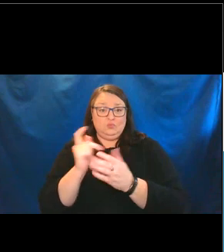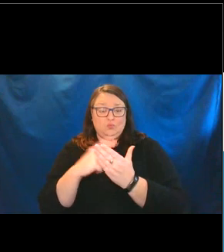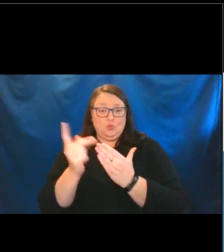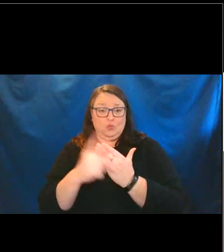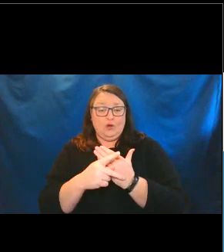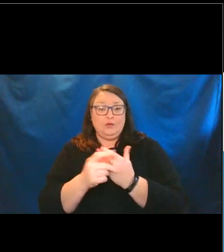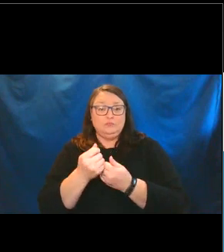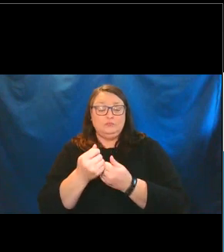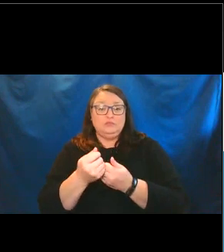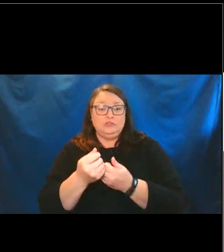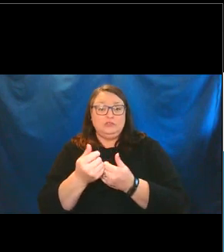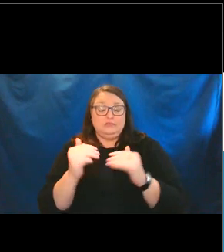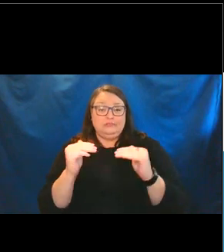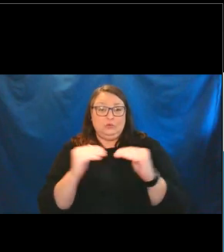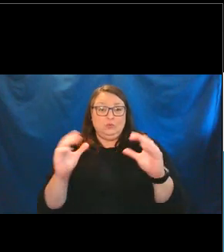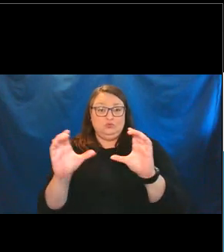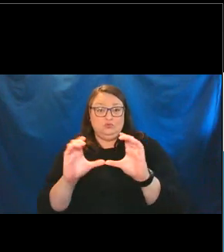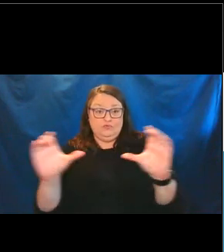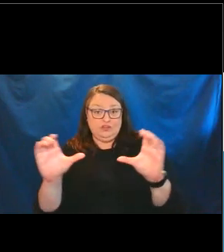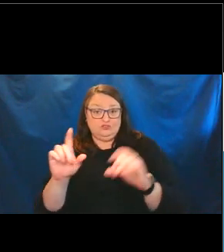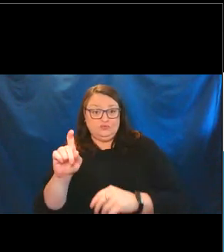in certifications?